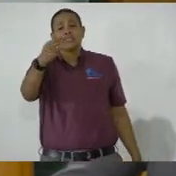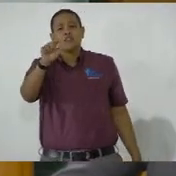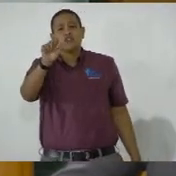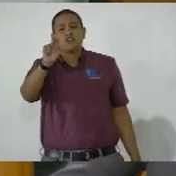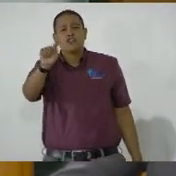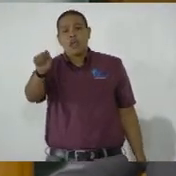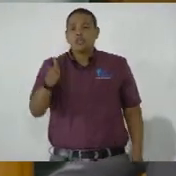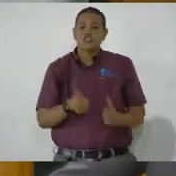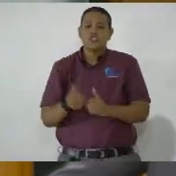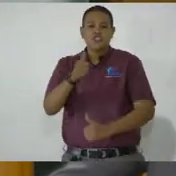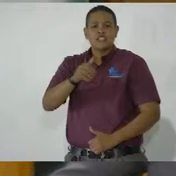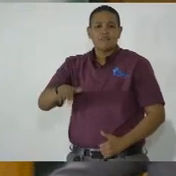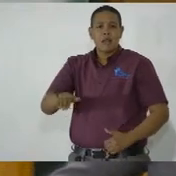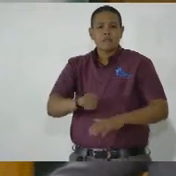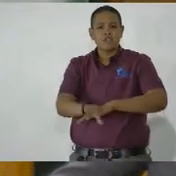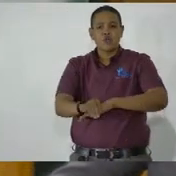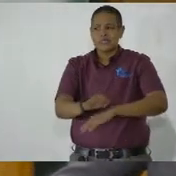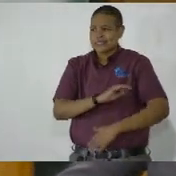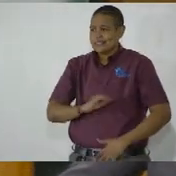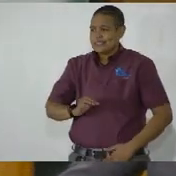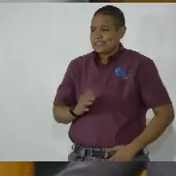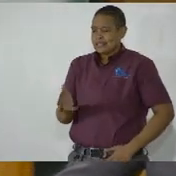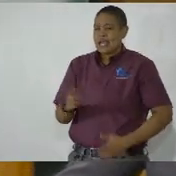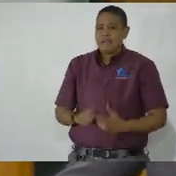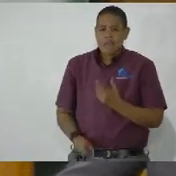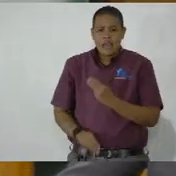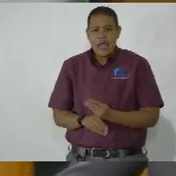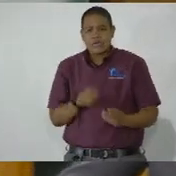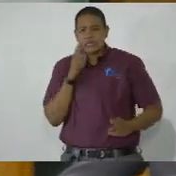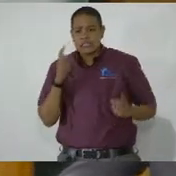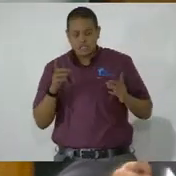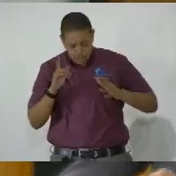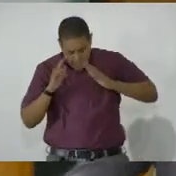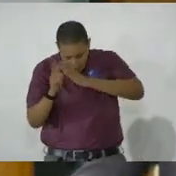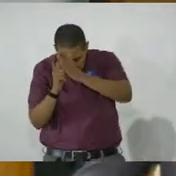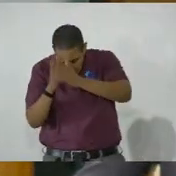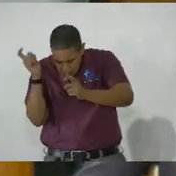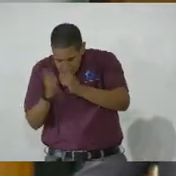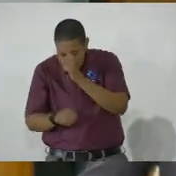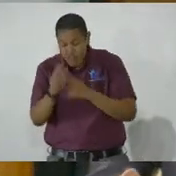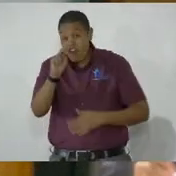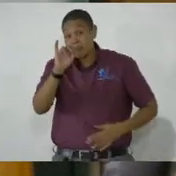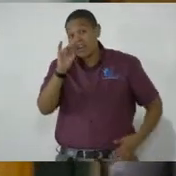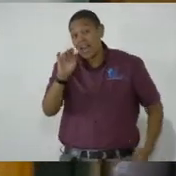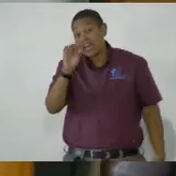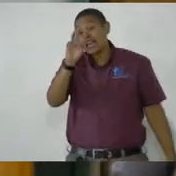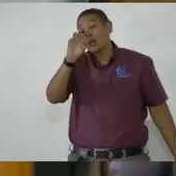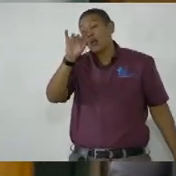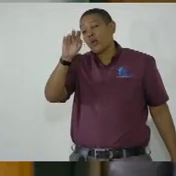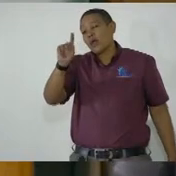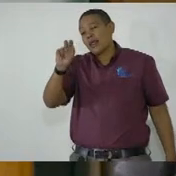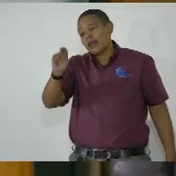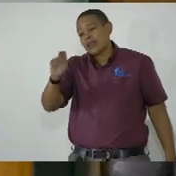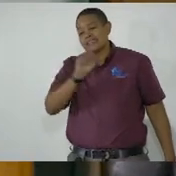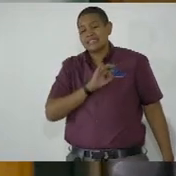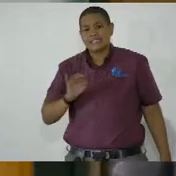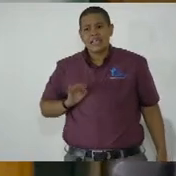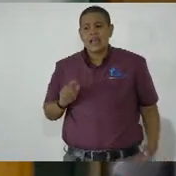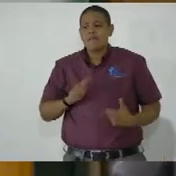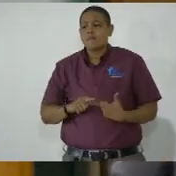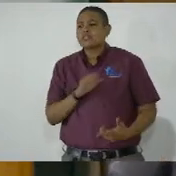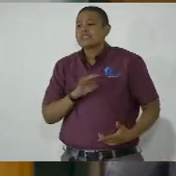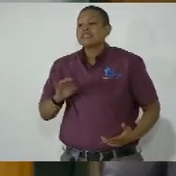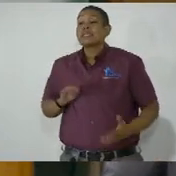Chief Parliamentary Counsel and her staff, the Director of Legal Reform, Ms. Nadine Wilkins and her staff, as well as the staff of the